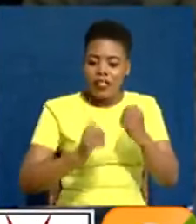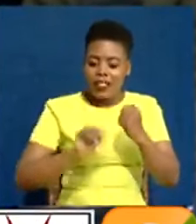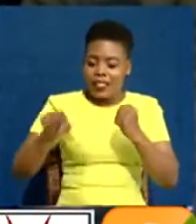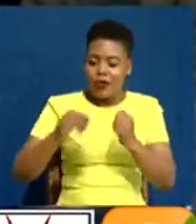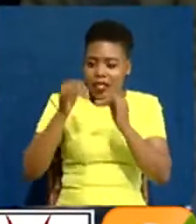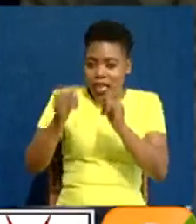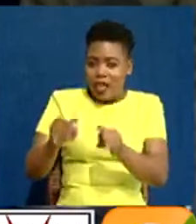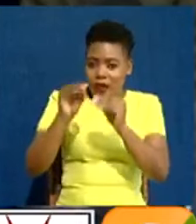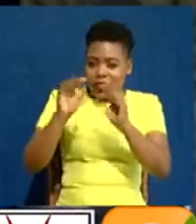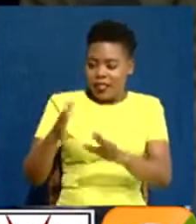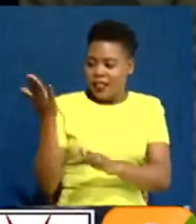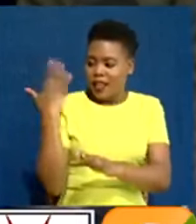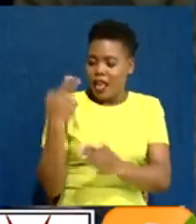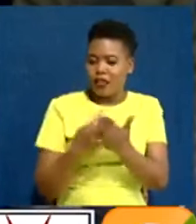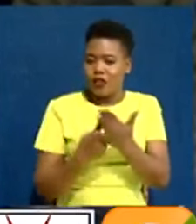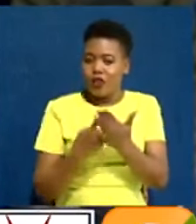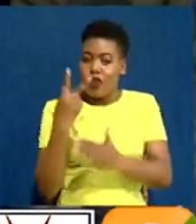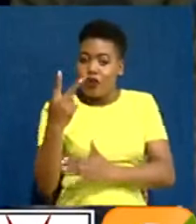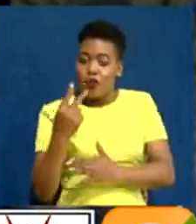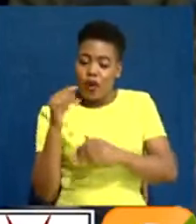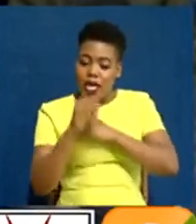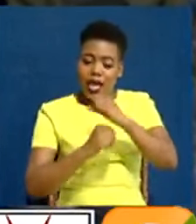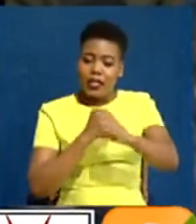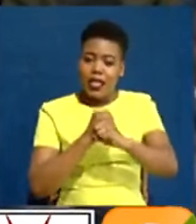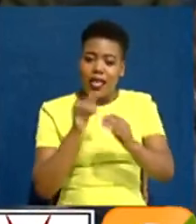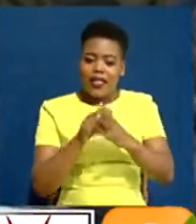in the last 2 years, the largest in the history of Kenya.